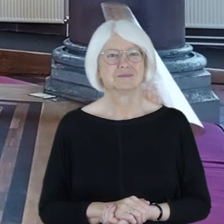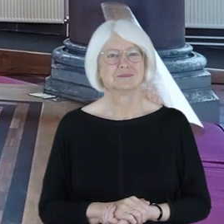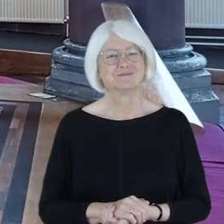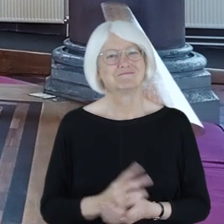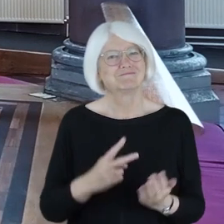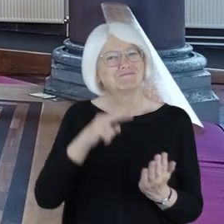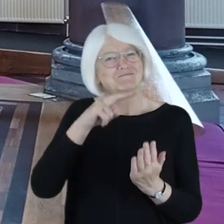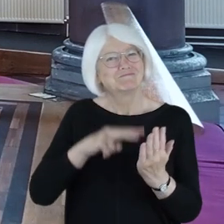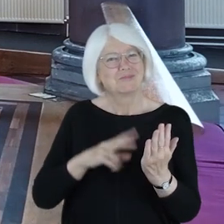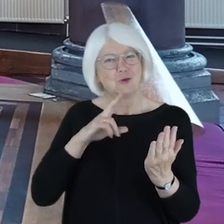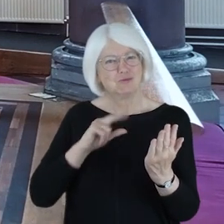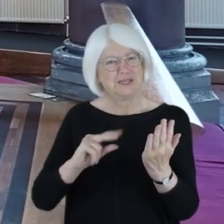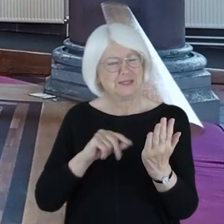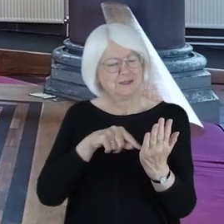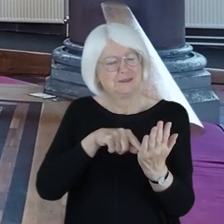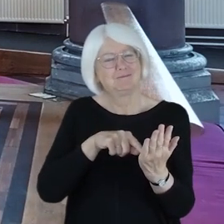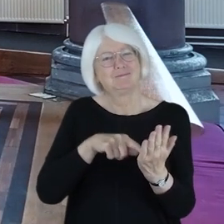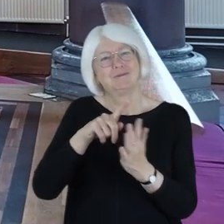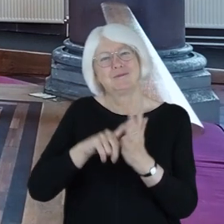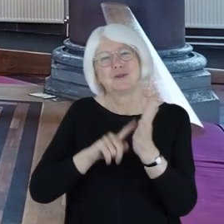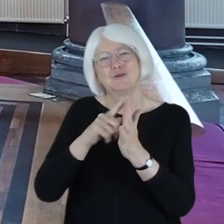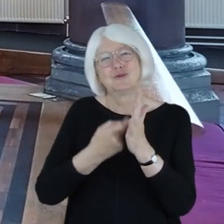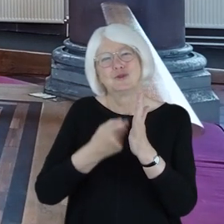A reading from Jeremiah.